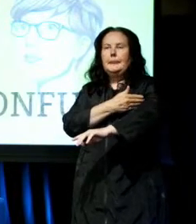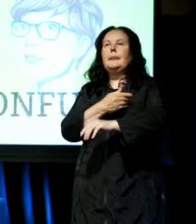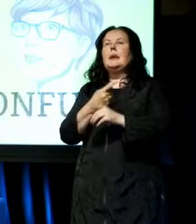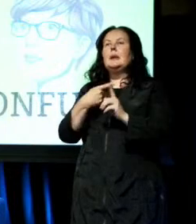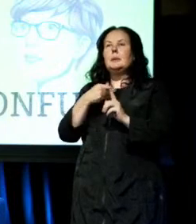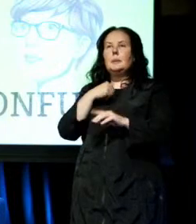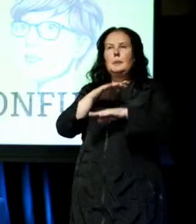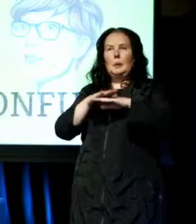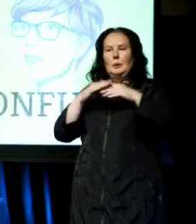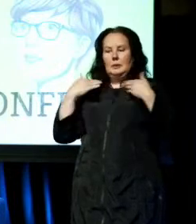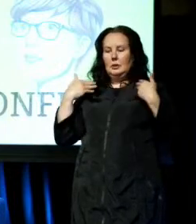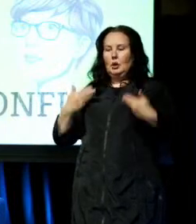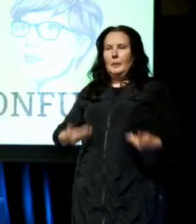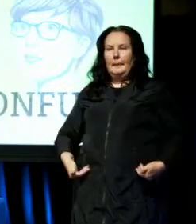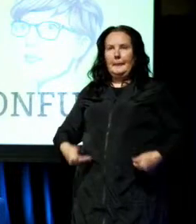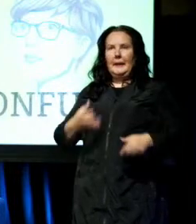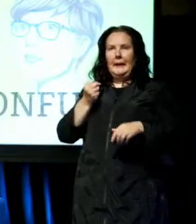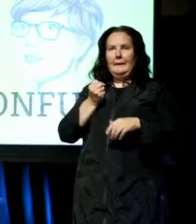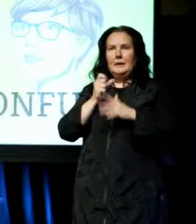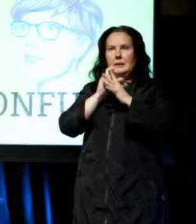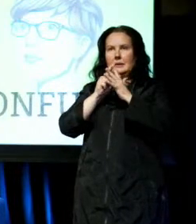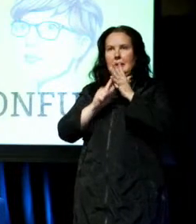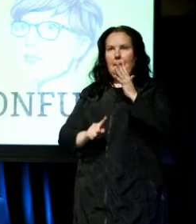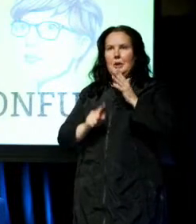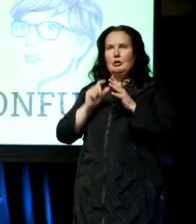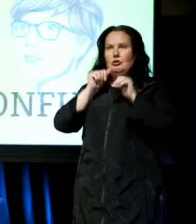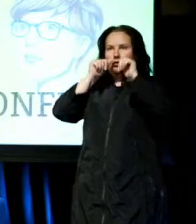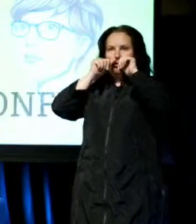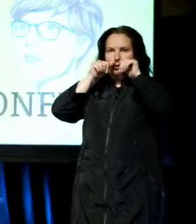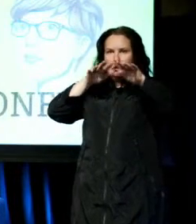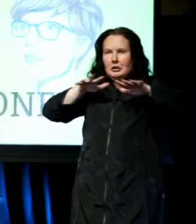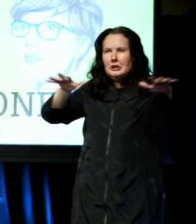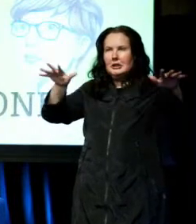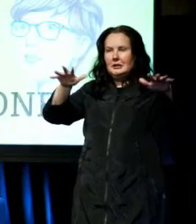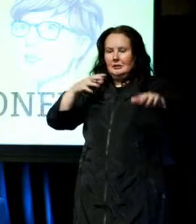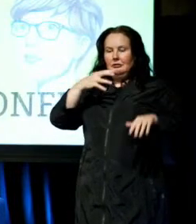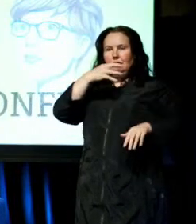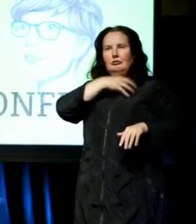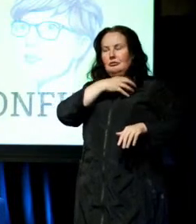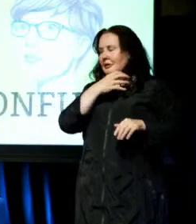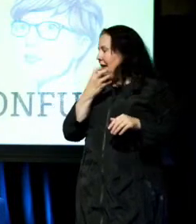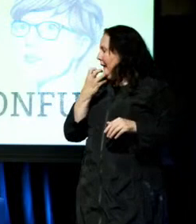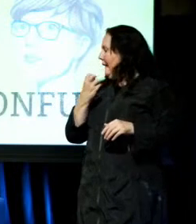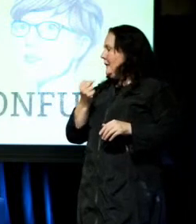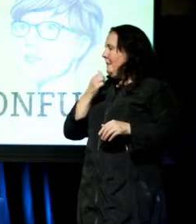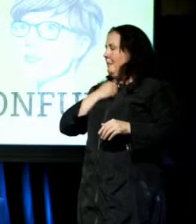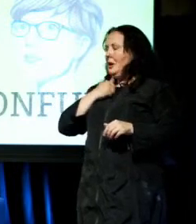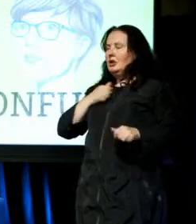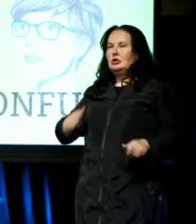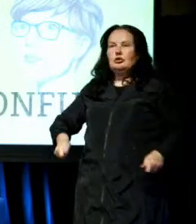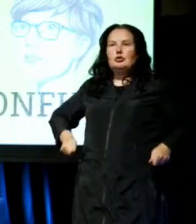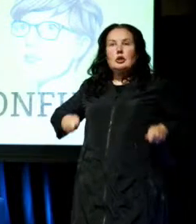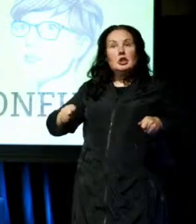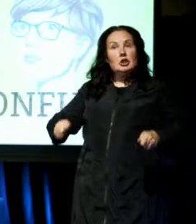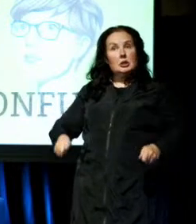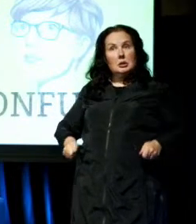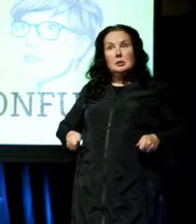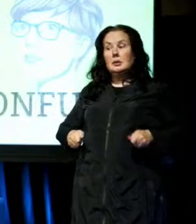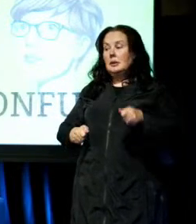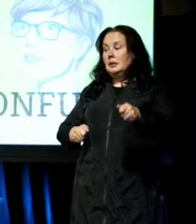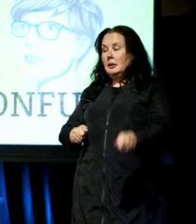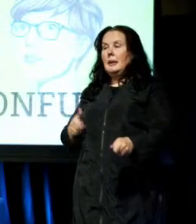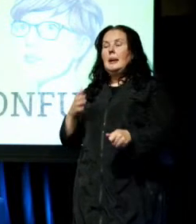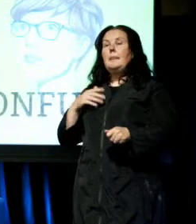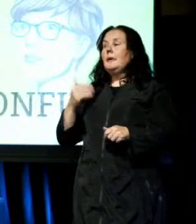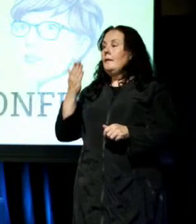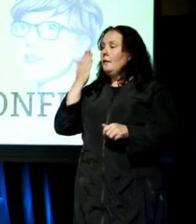says Disabled Dragon with a little picture of a disabled dragon on it. I've got my crutches next to me, and in front of the stage is